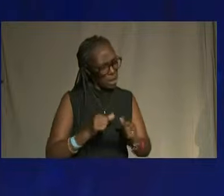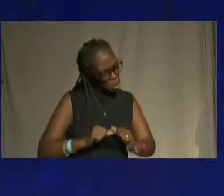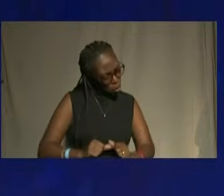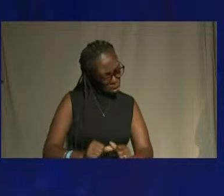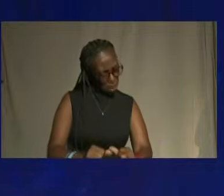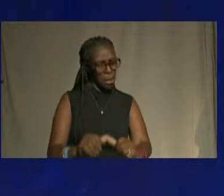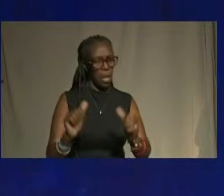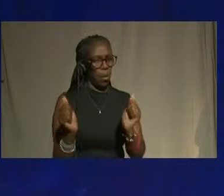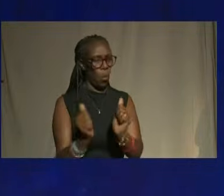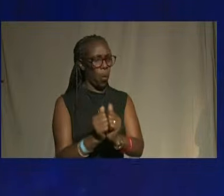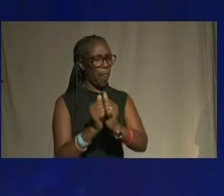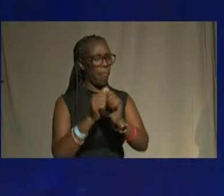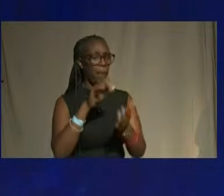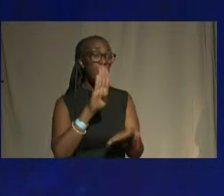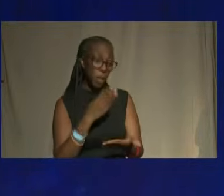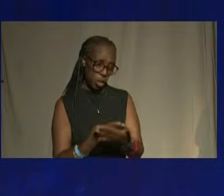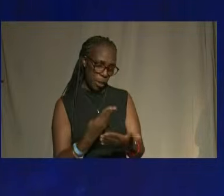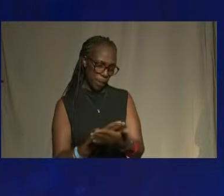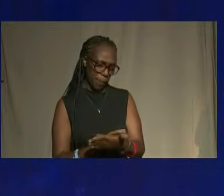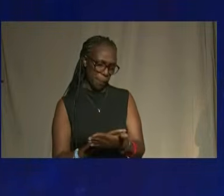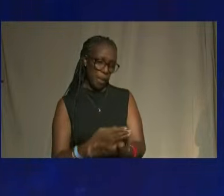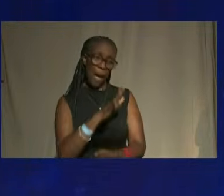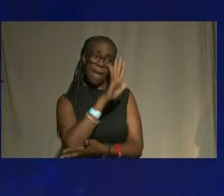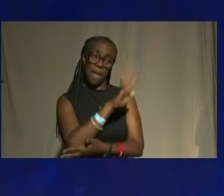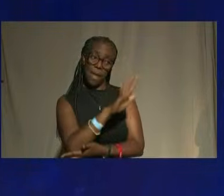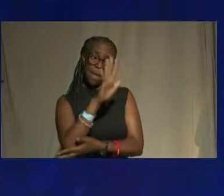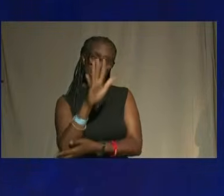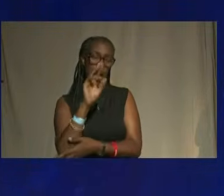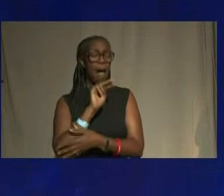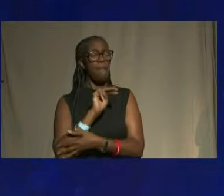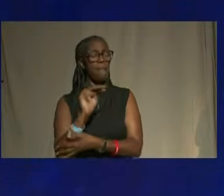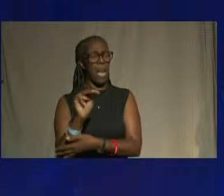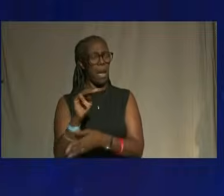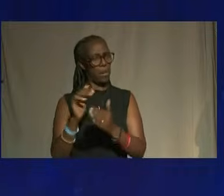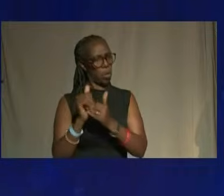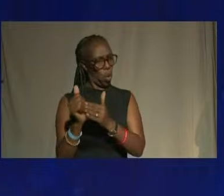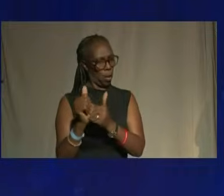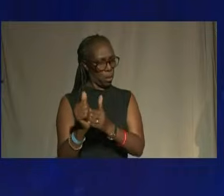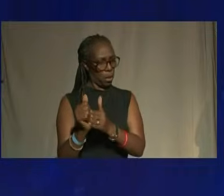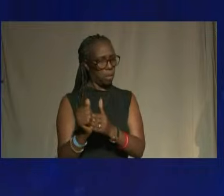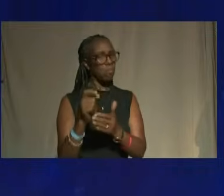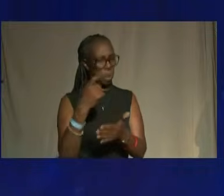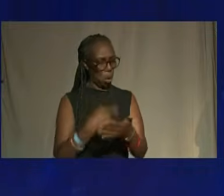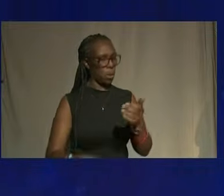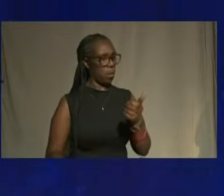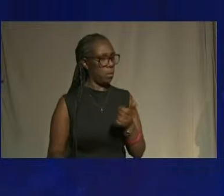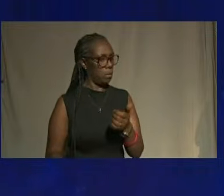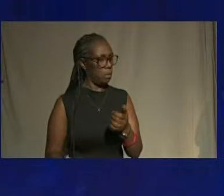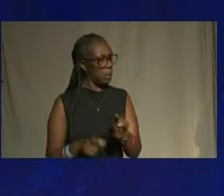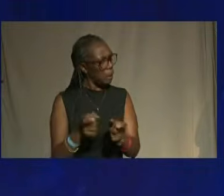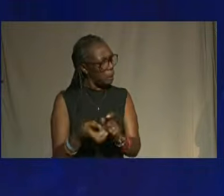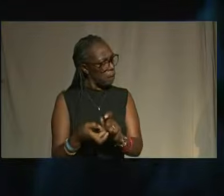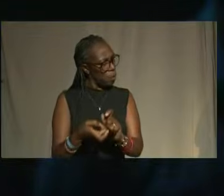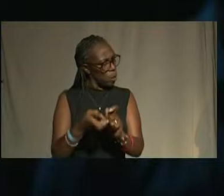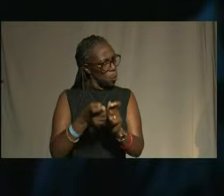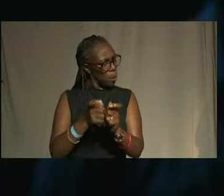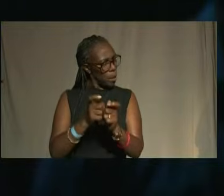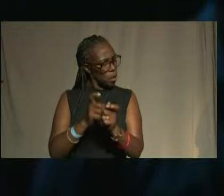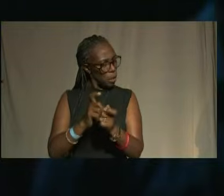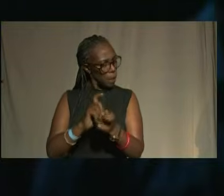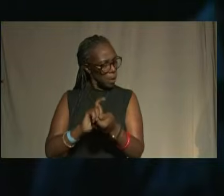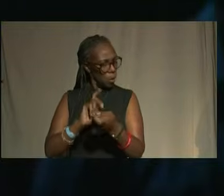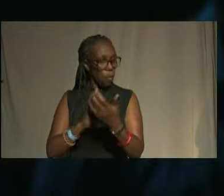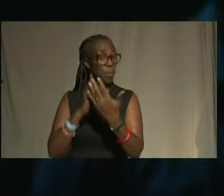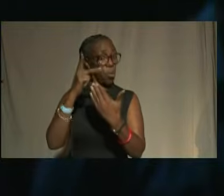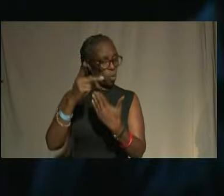it's $55 billion that this particular program will cost. And in terms of the readjustment of programs, that is something that